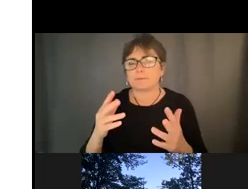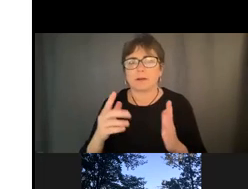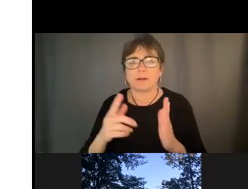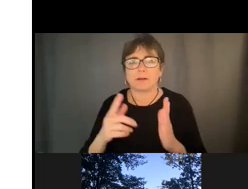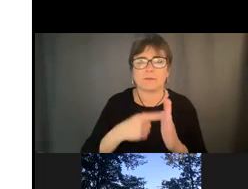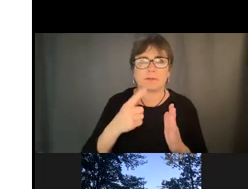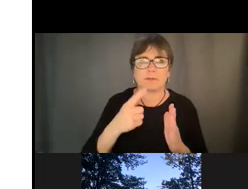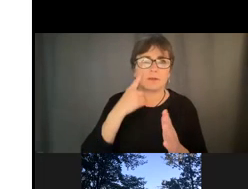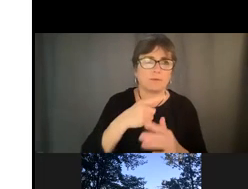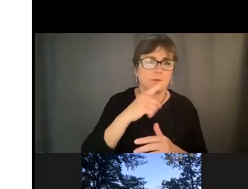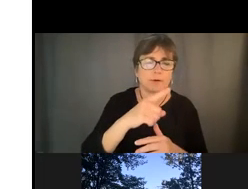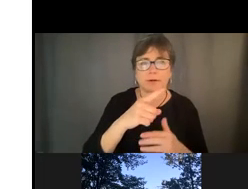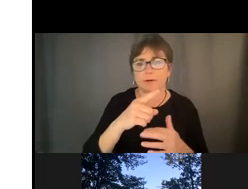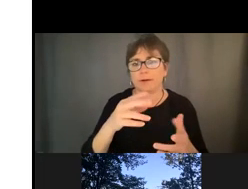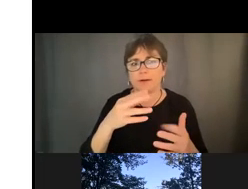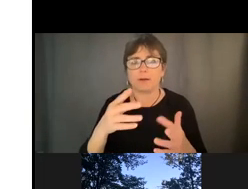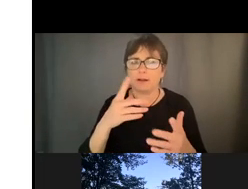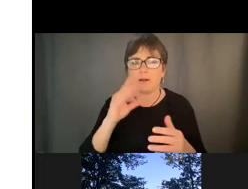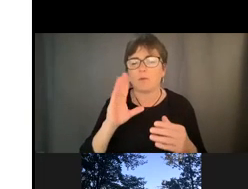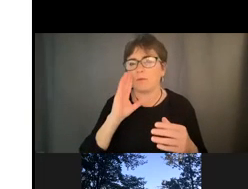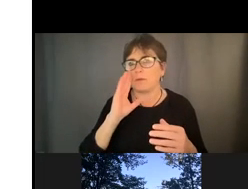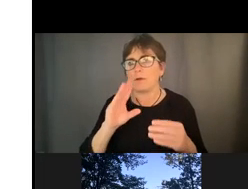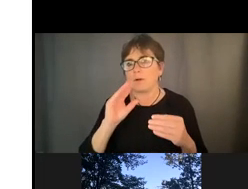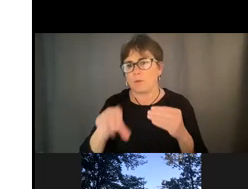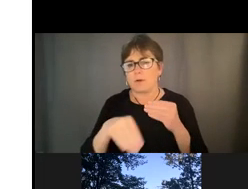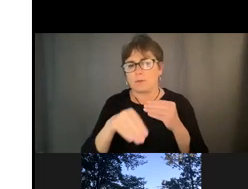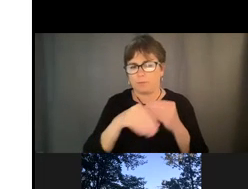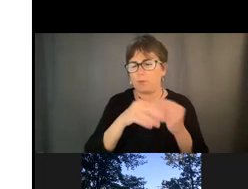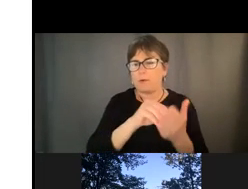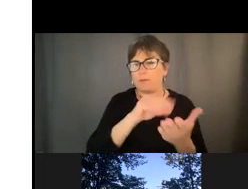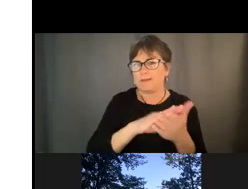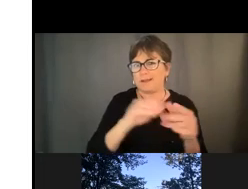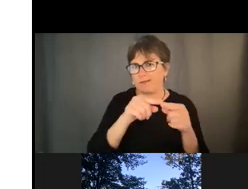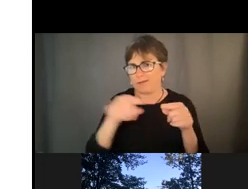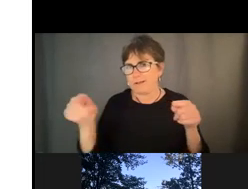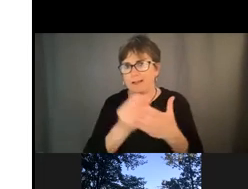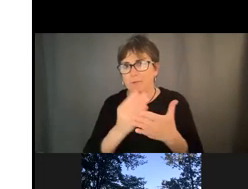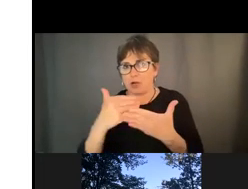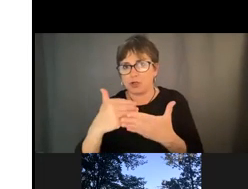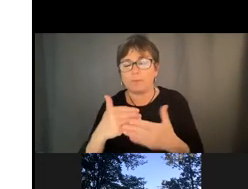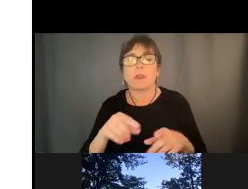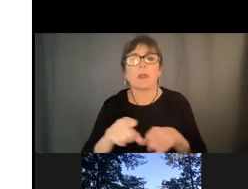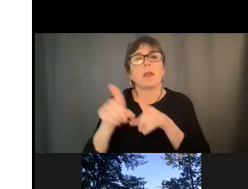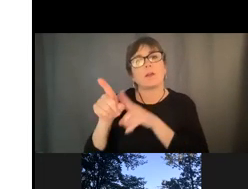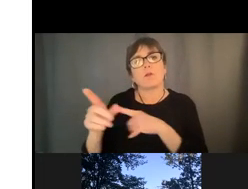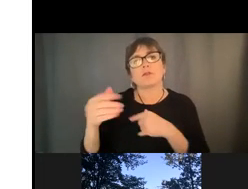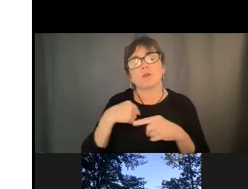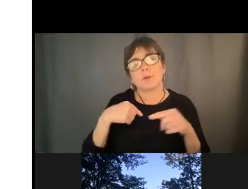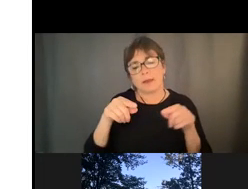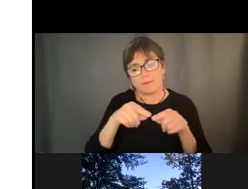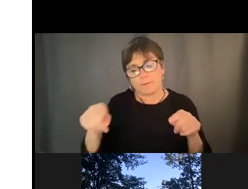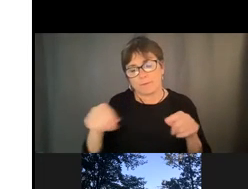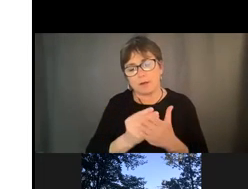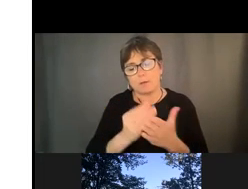that, but we definitely put that as line items. We have a line item for accommodations, just